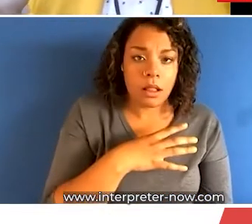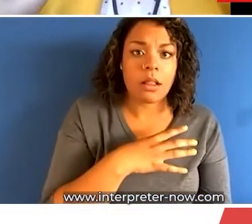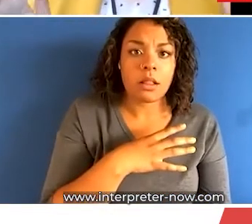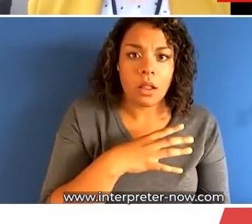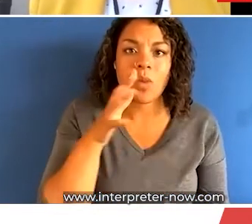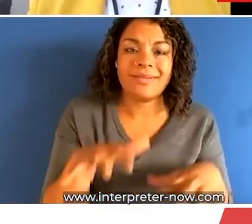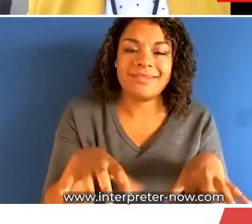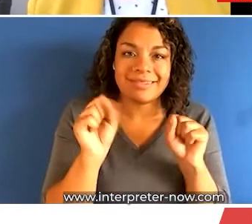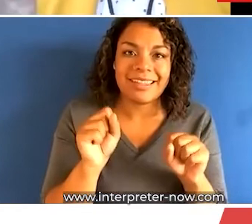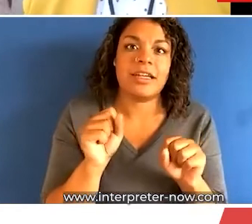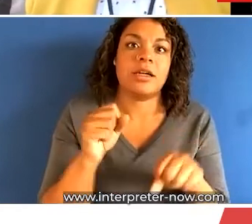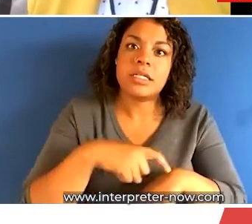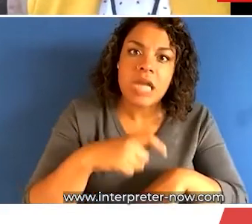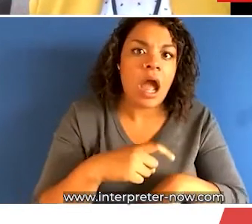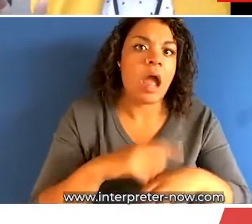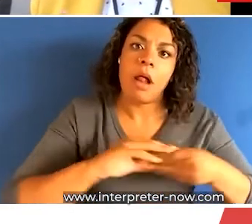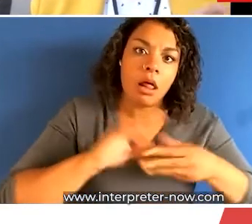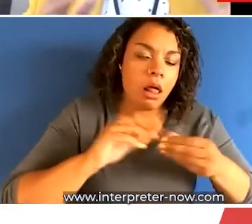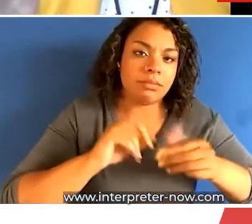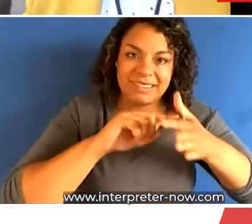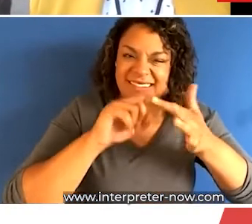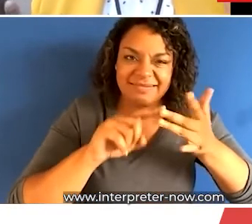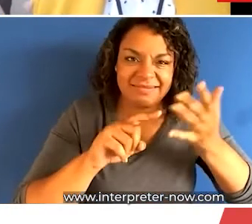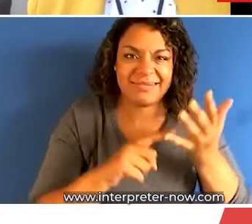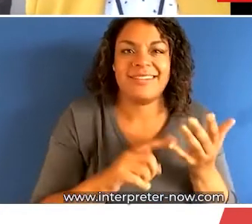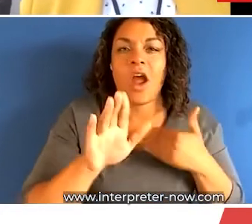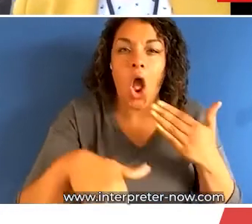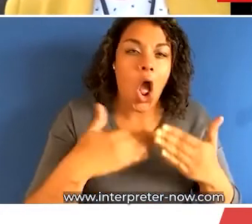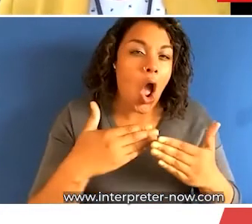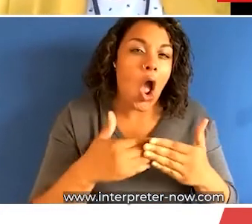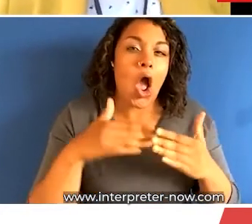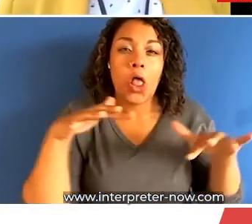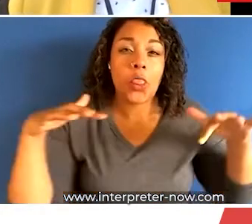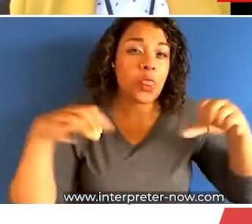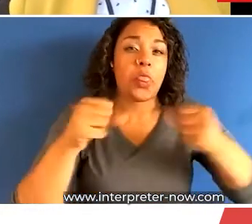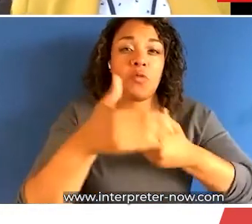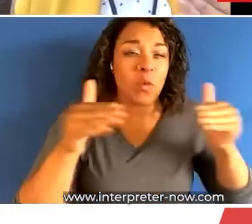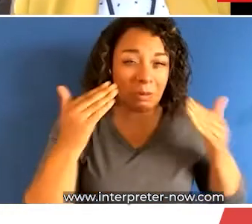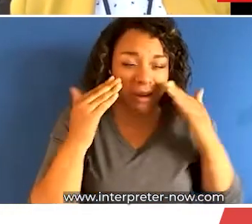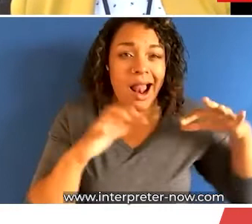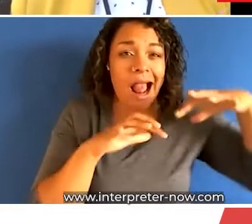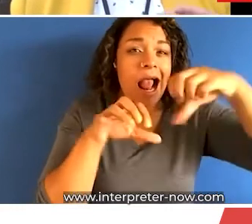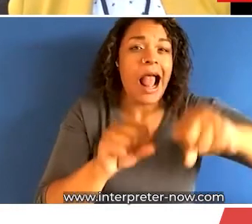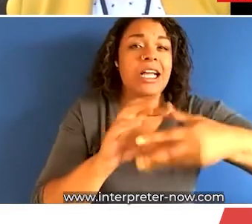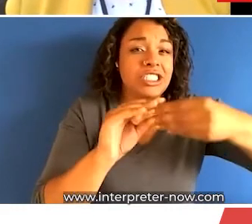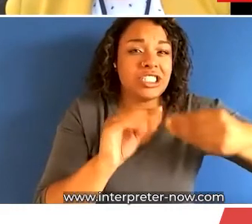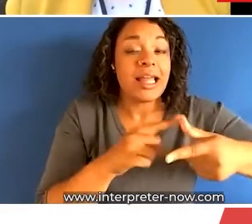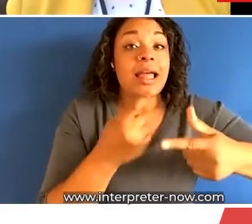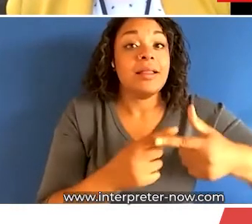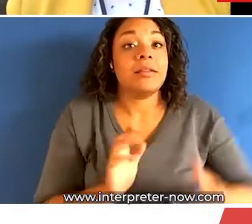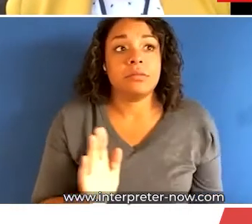of time to talk about all kinds of things, take all the air out of the room, and then come time for me to